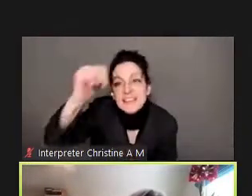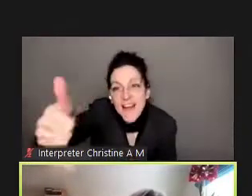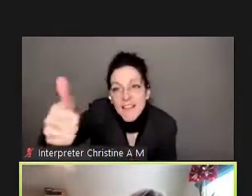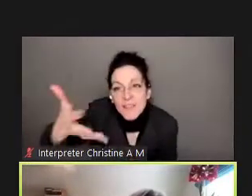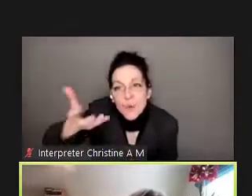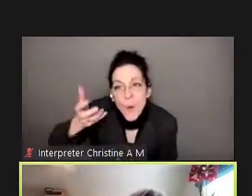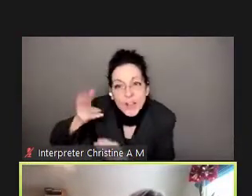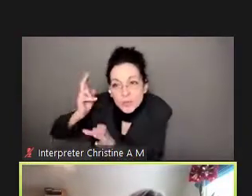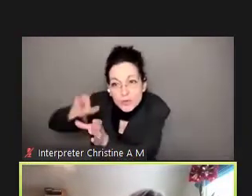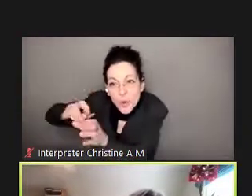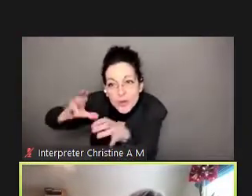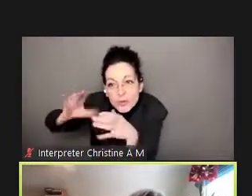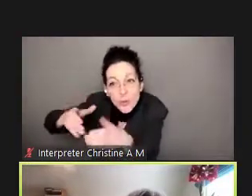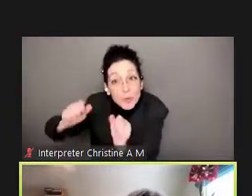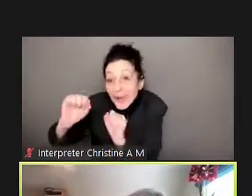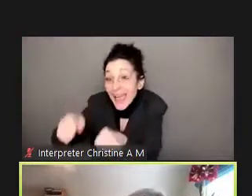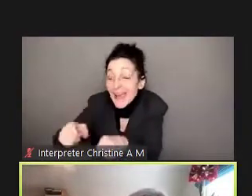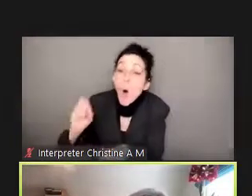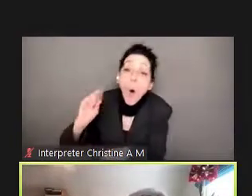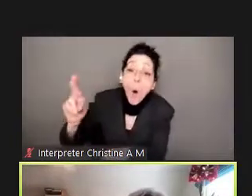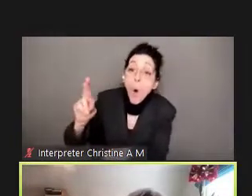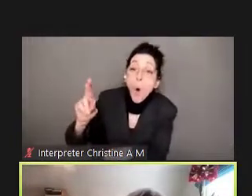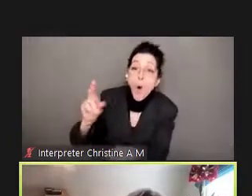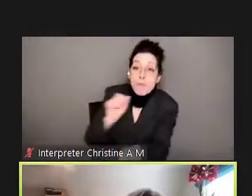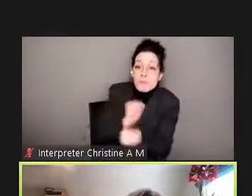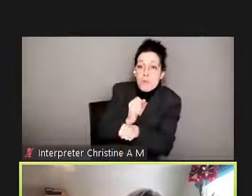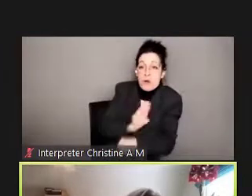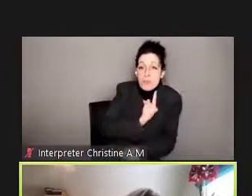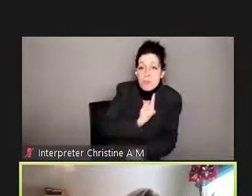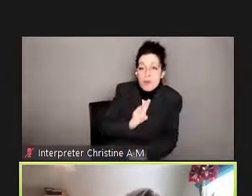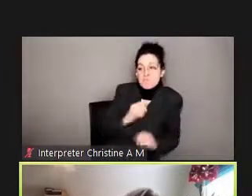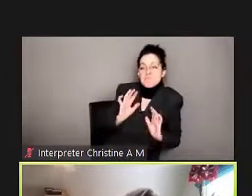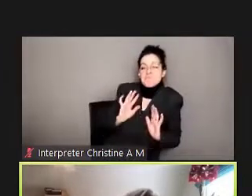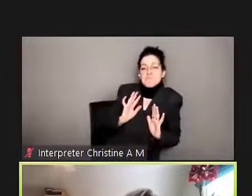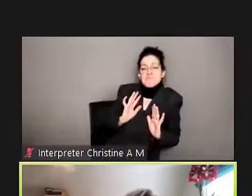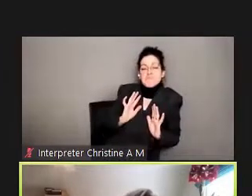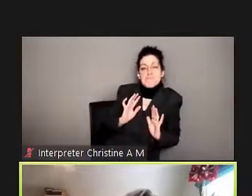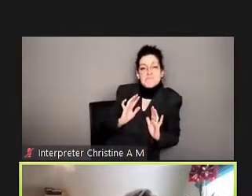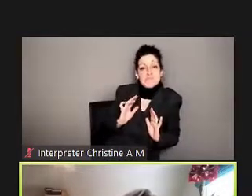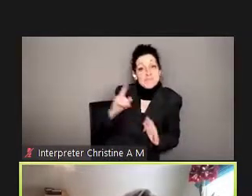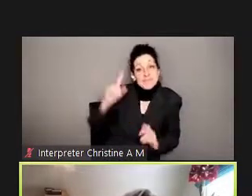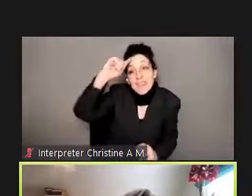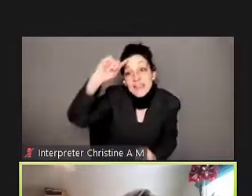in the main Zoom room. So just an FYI that's coming up.